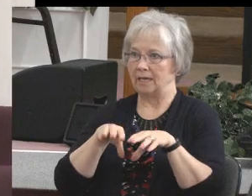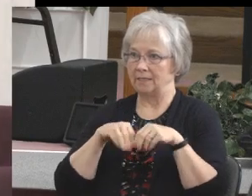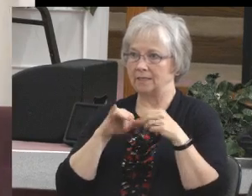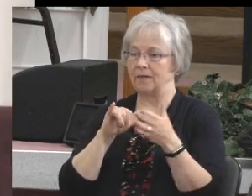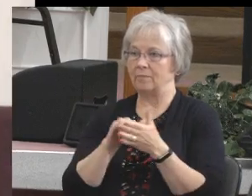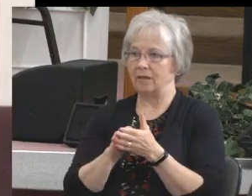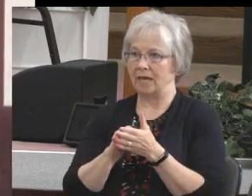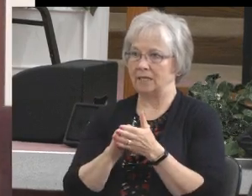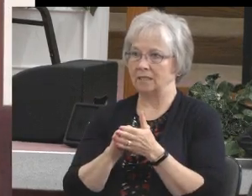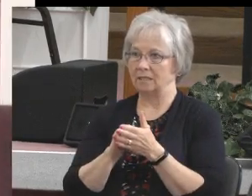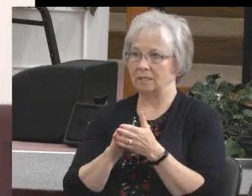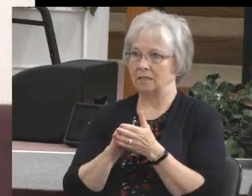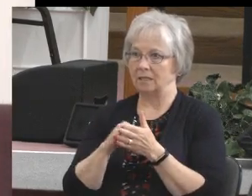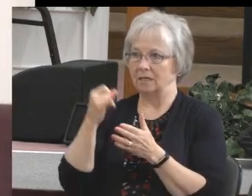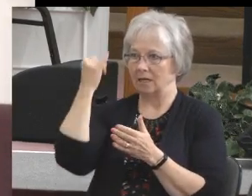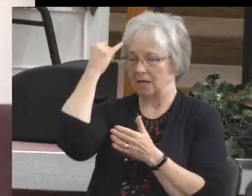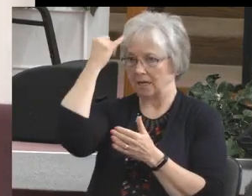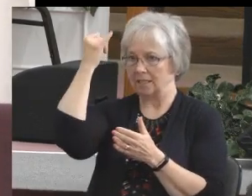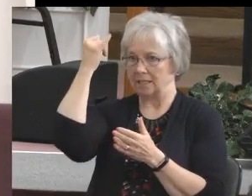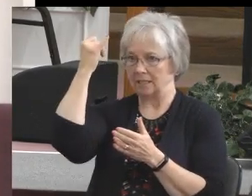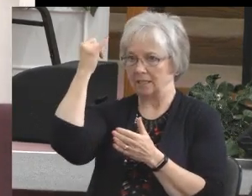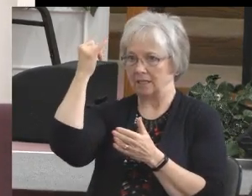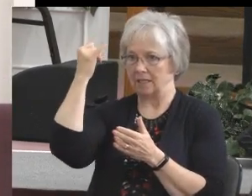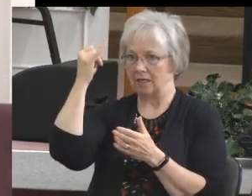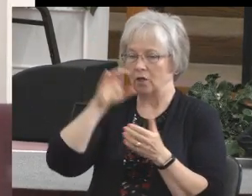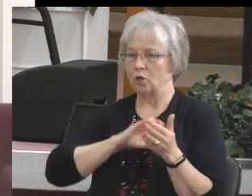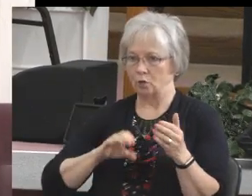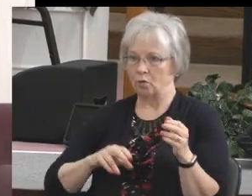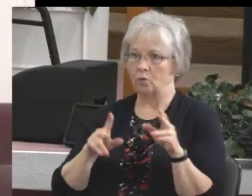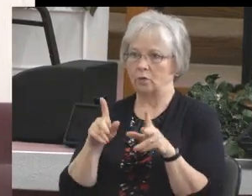the title of Christian, of the name Christian.